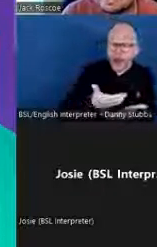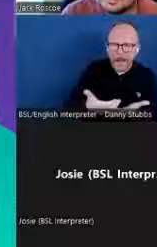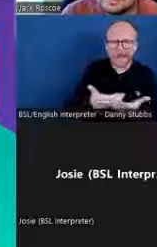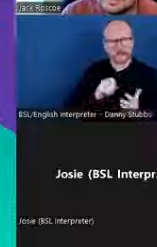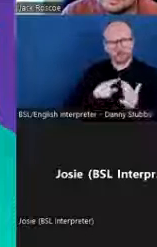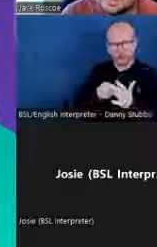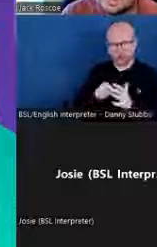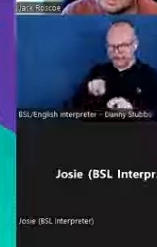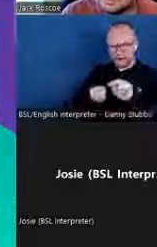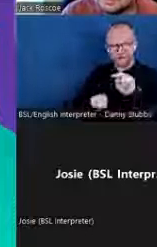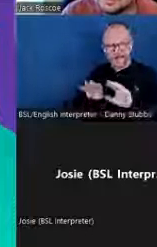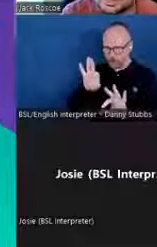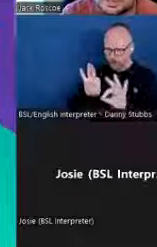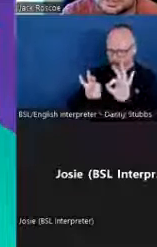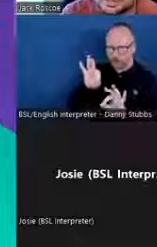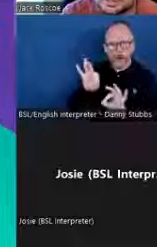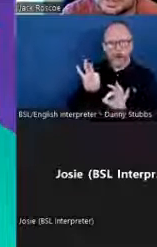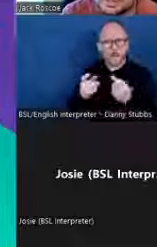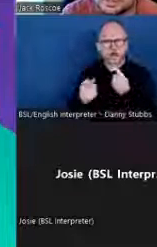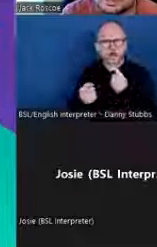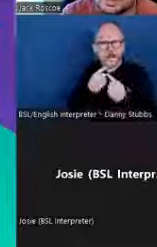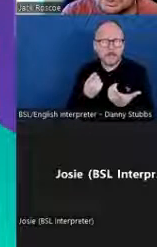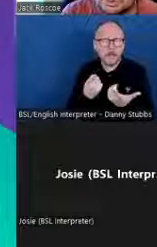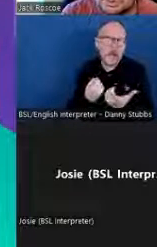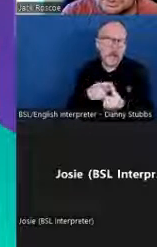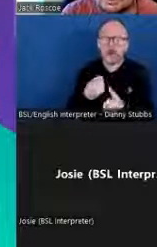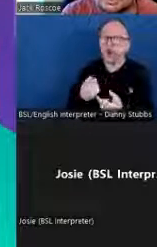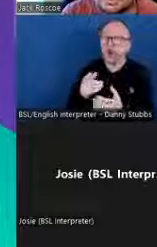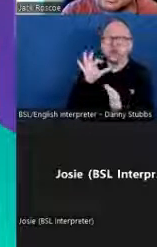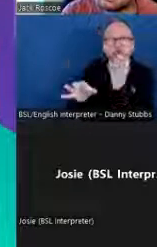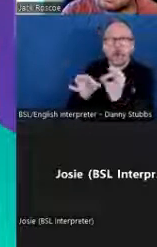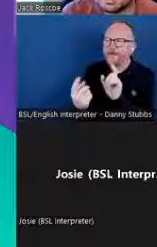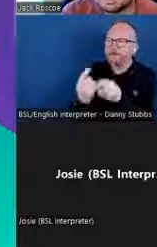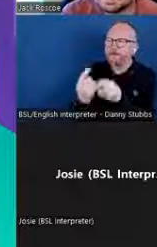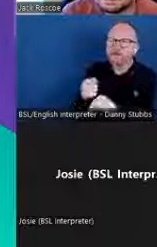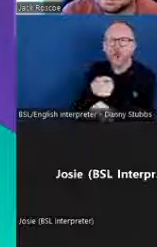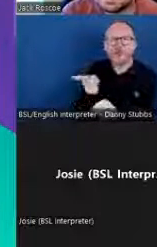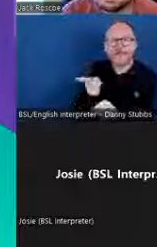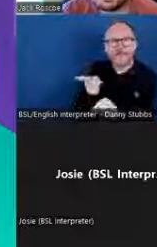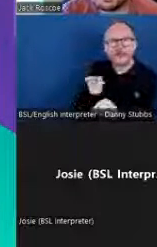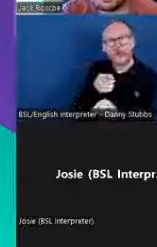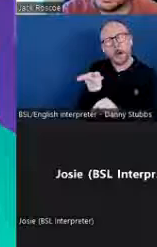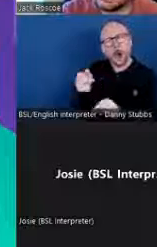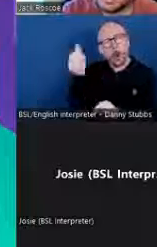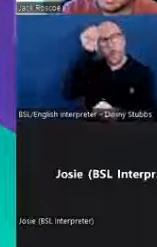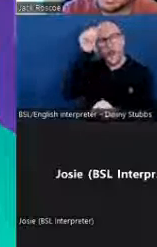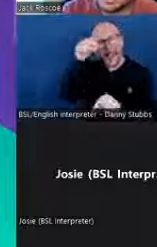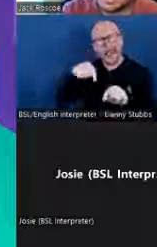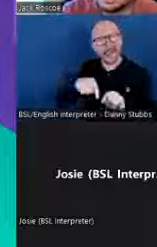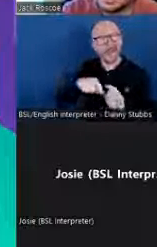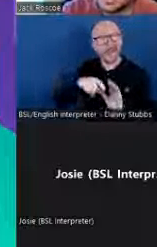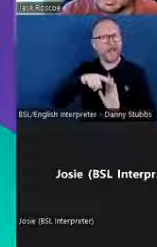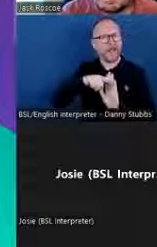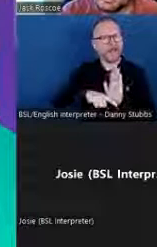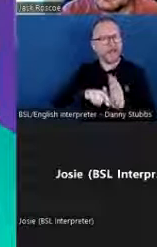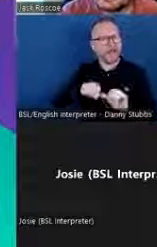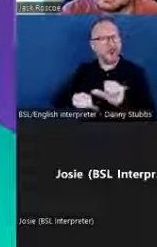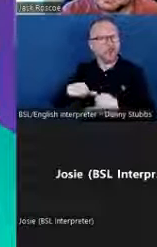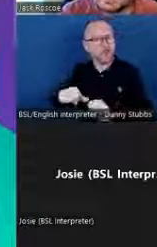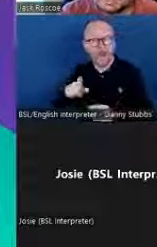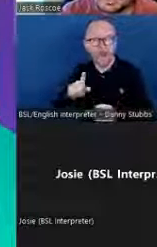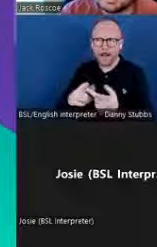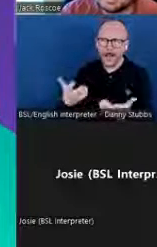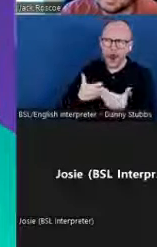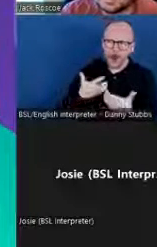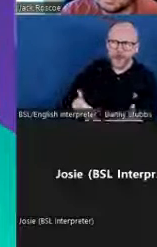itself. So that includes survey responses of the audience to understand their awareness of the program, their feelings about it, and the impacts it